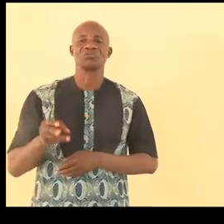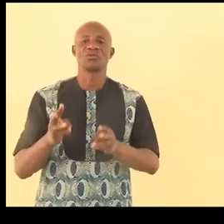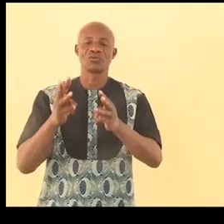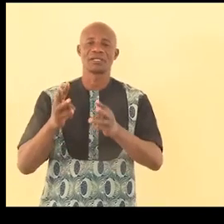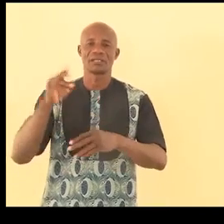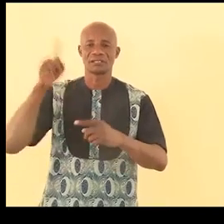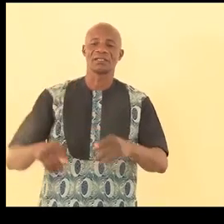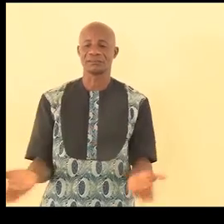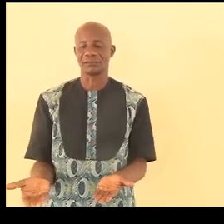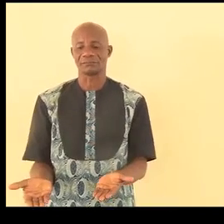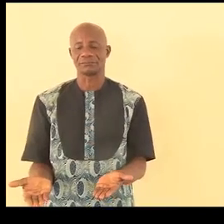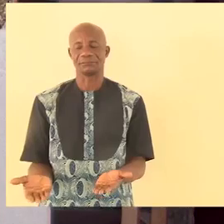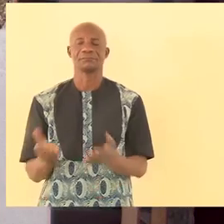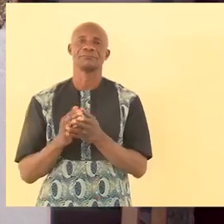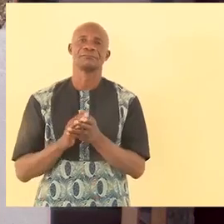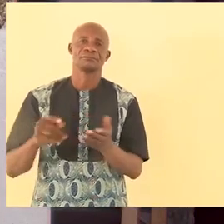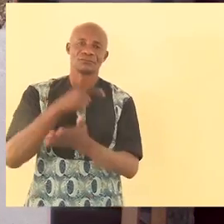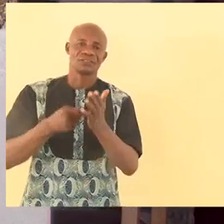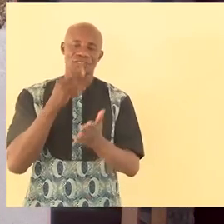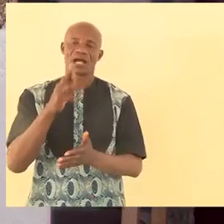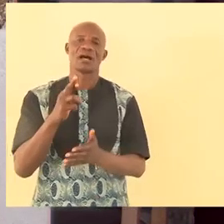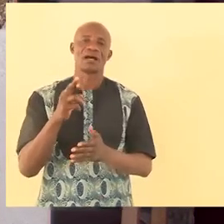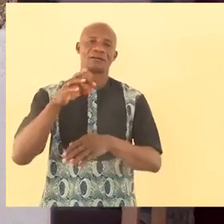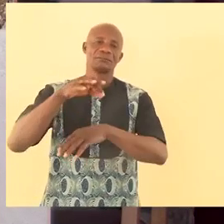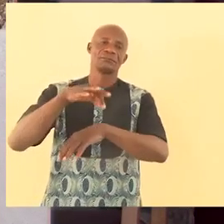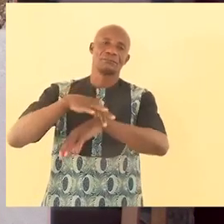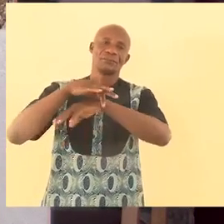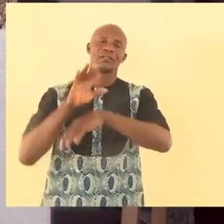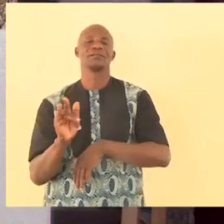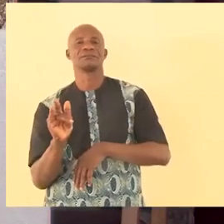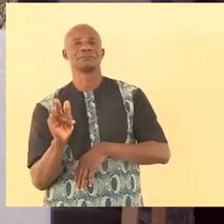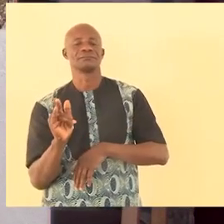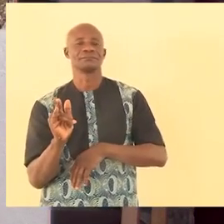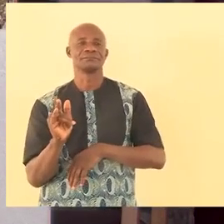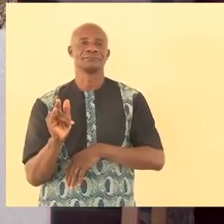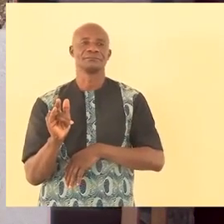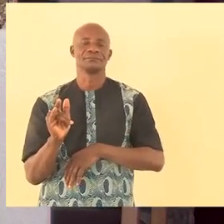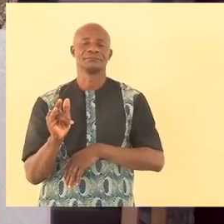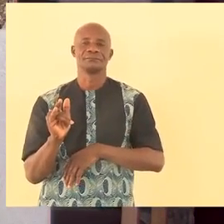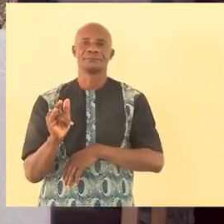than here, where we are. These are all earthly.